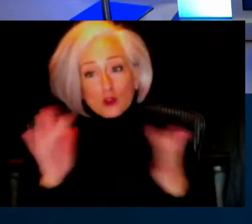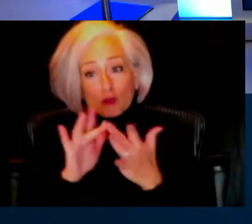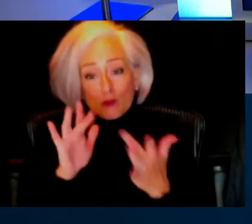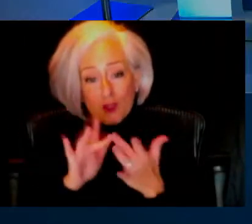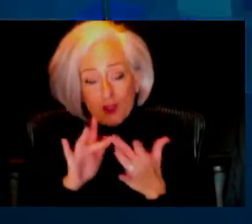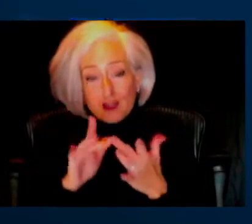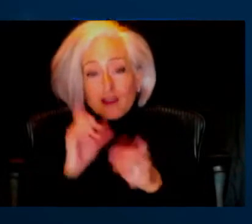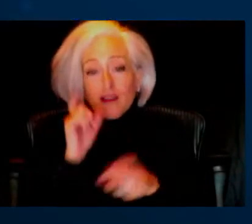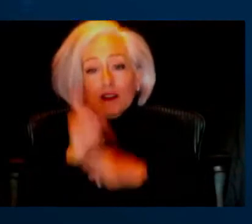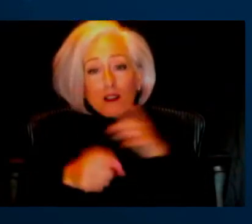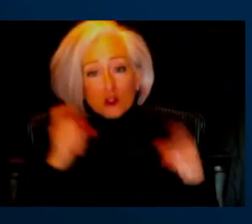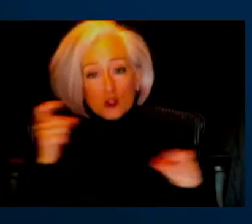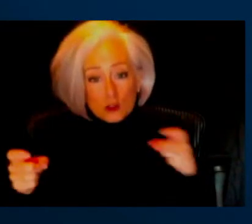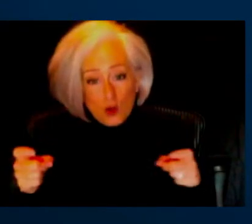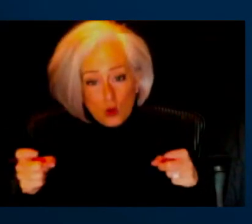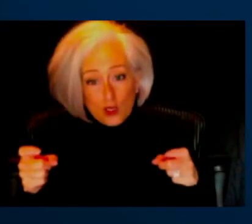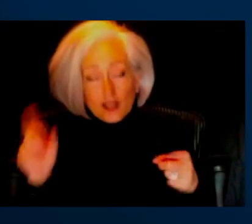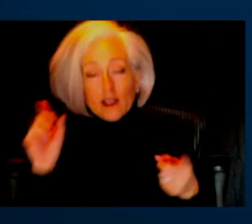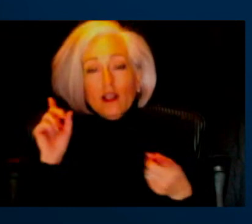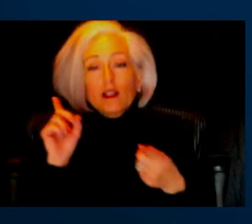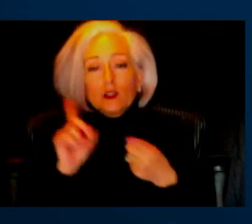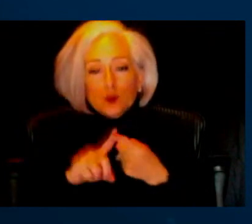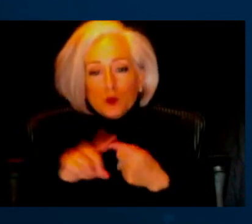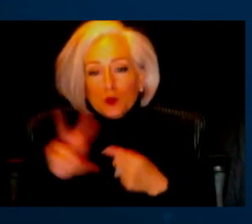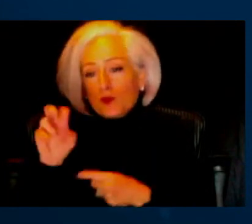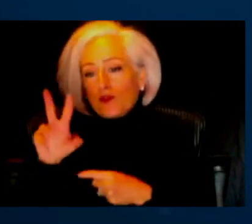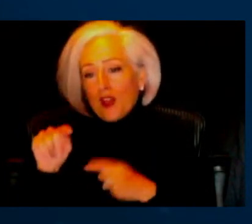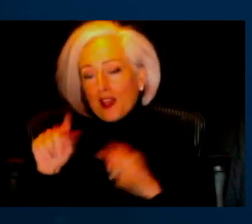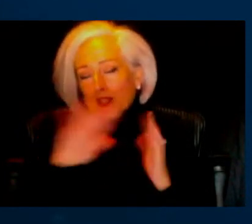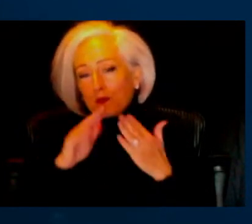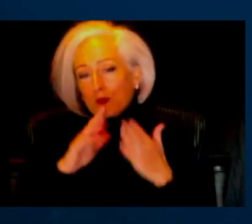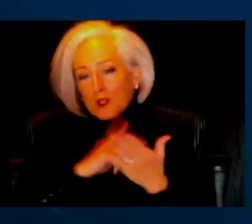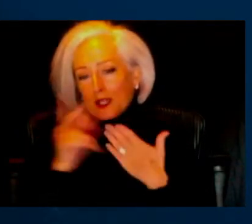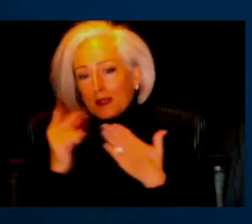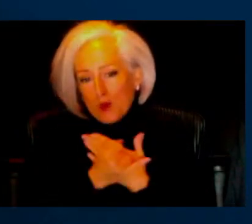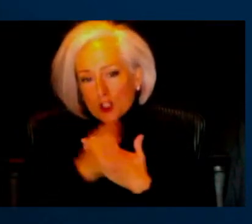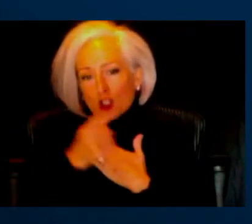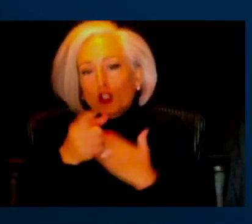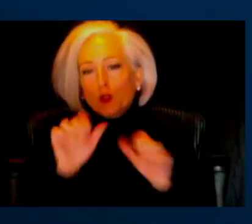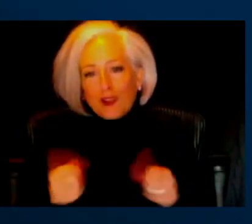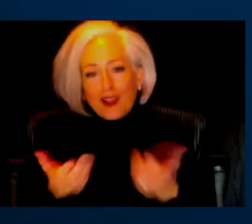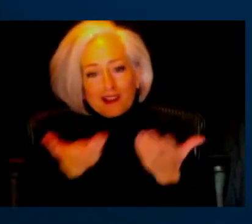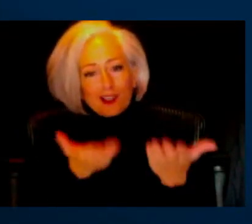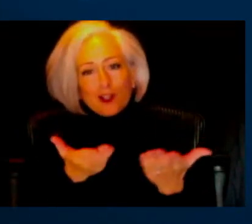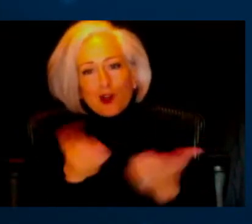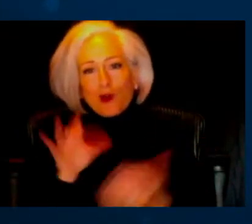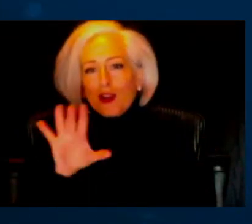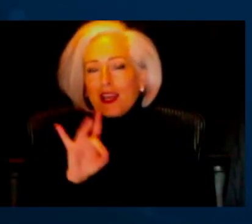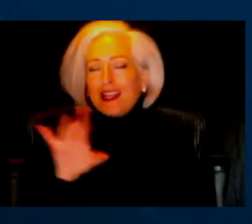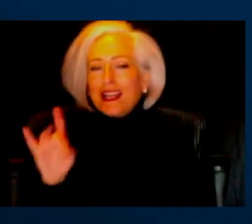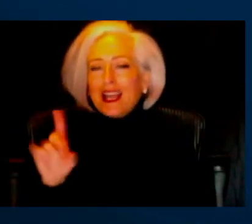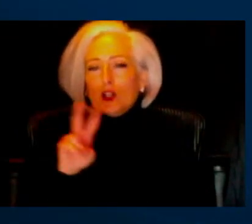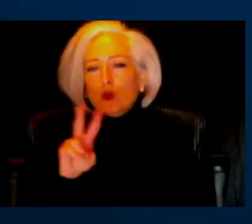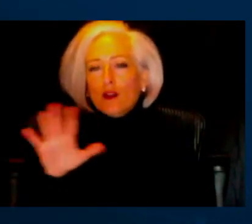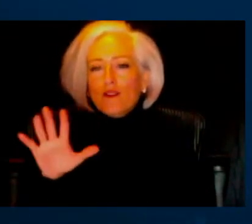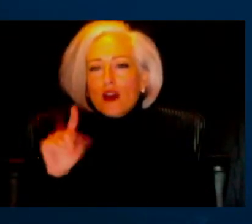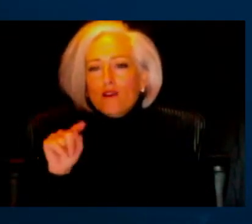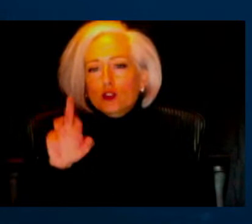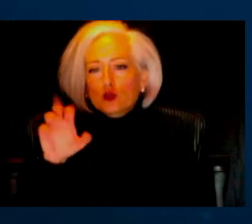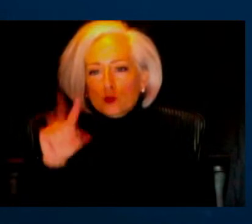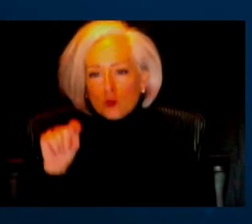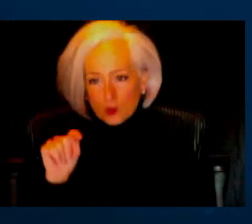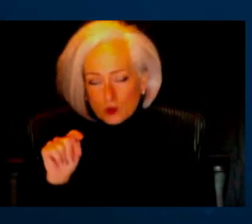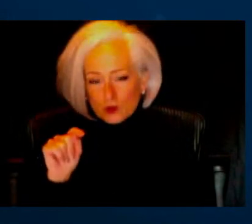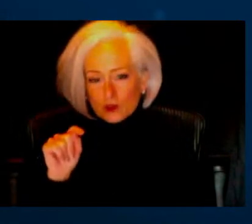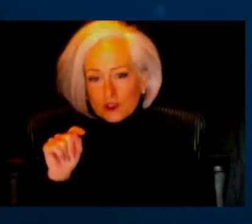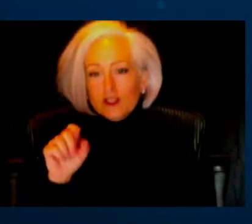donate to the Veterans Community Project, you can do it right there. You can go to 8825 Troost and drop off